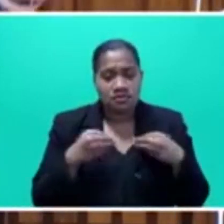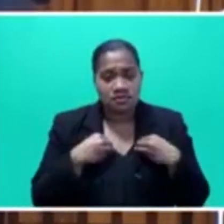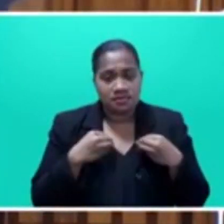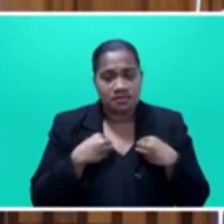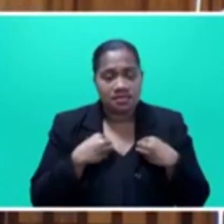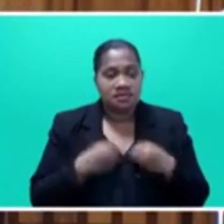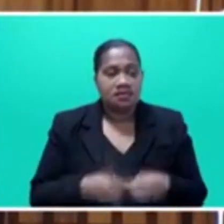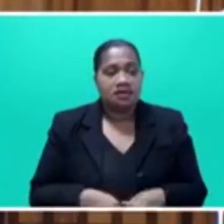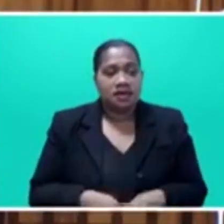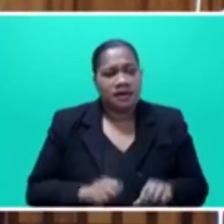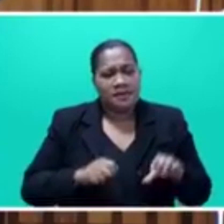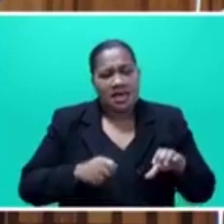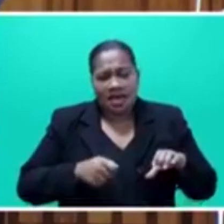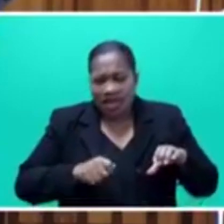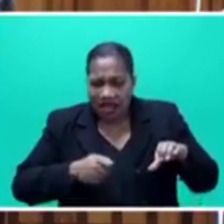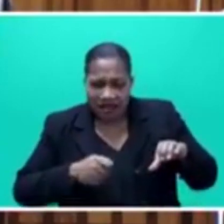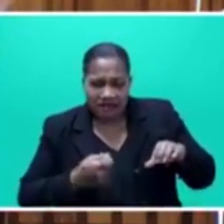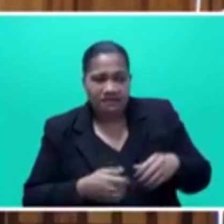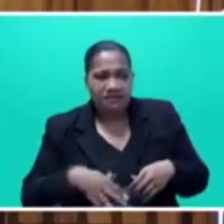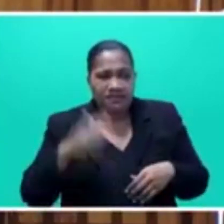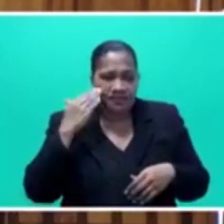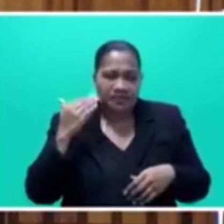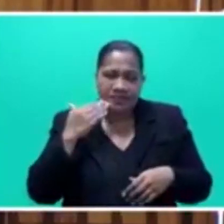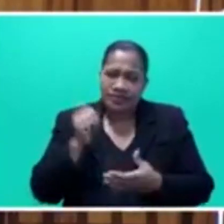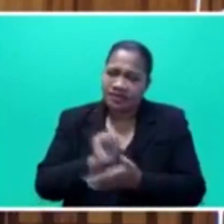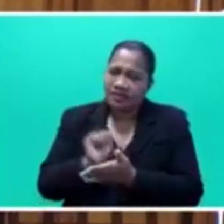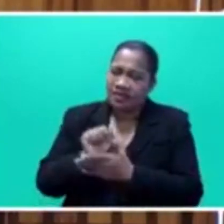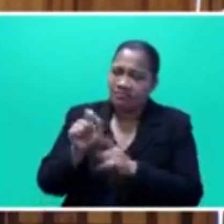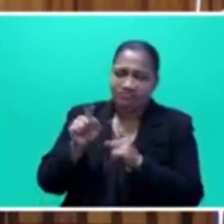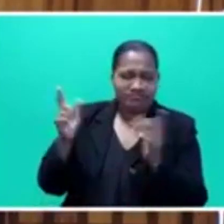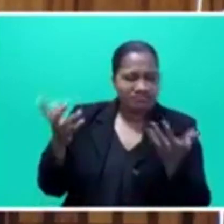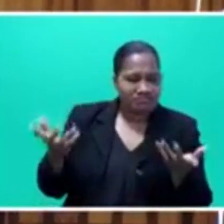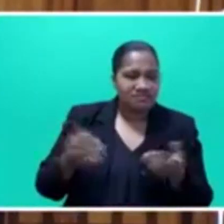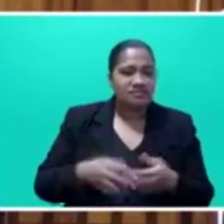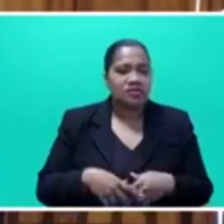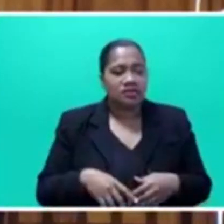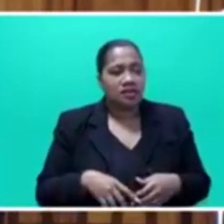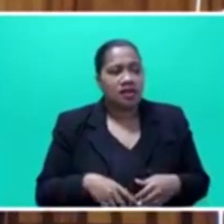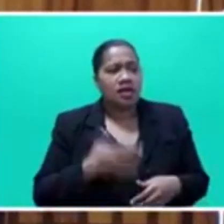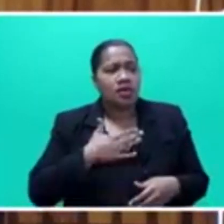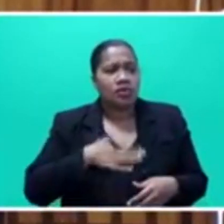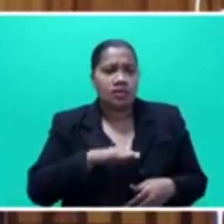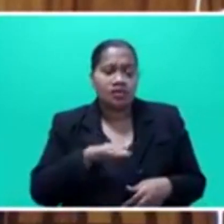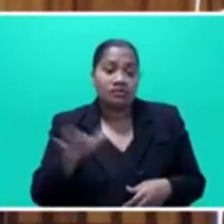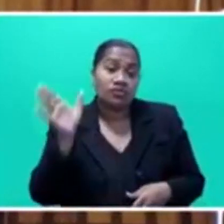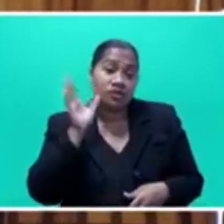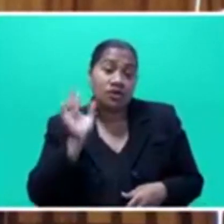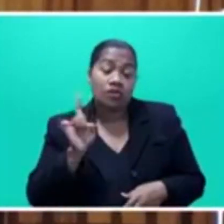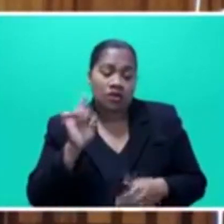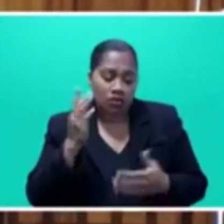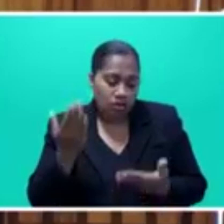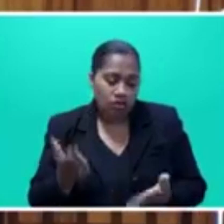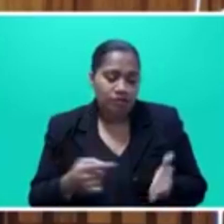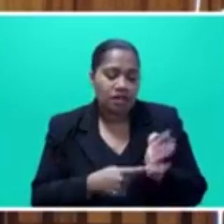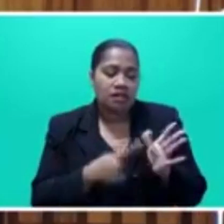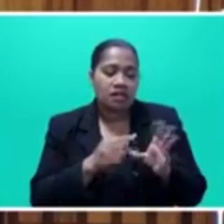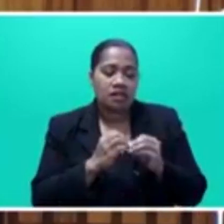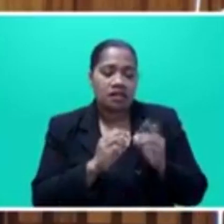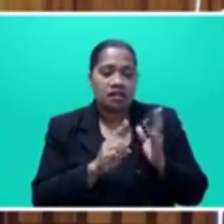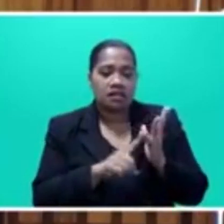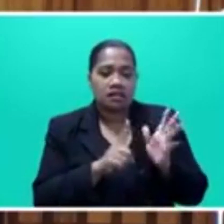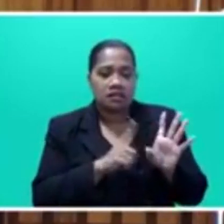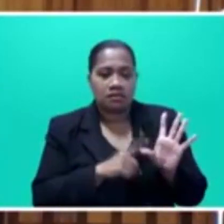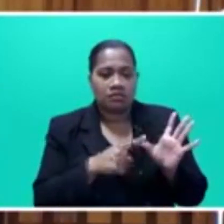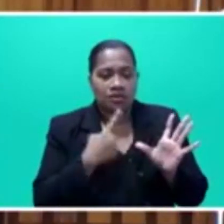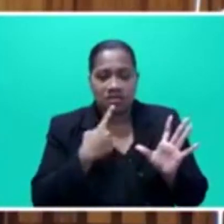mechanic, the lady who's selling handicraft, maybe employing 2 people, I want them to hear what Honorable Tambuya is saying. In this